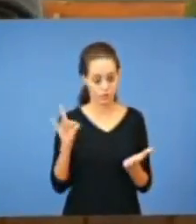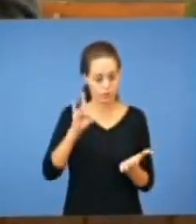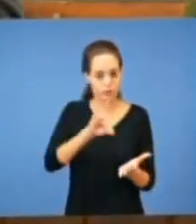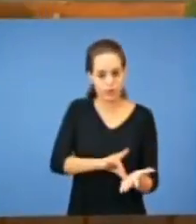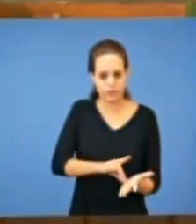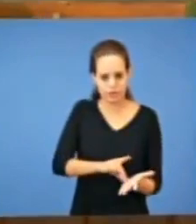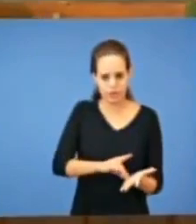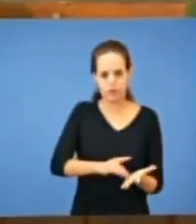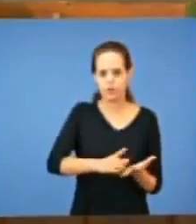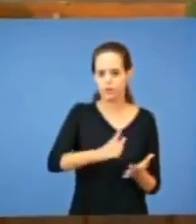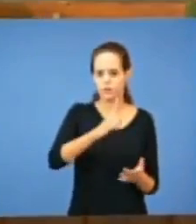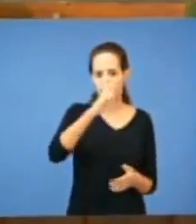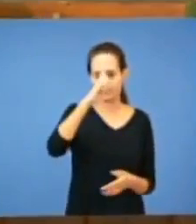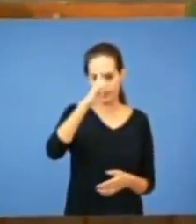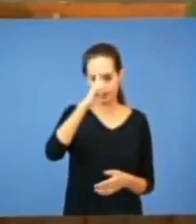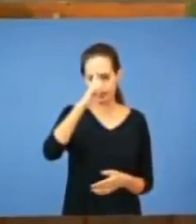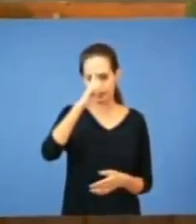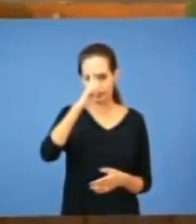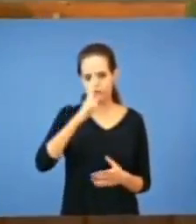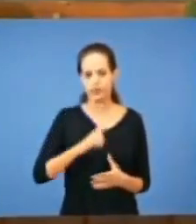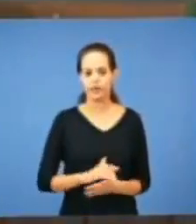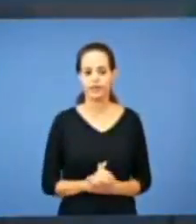This comes from the original in Greek.